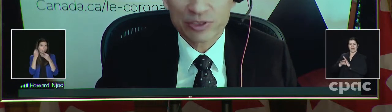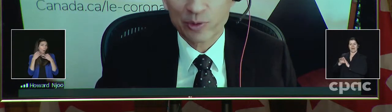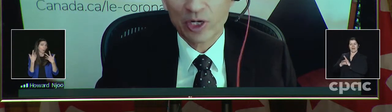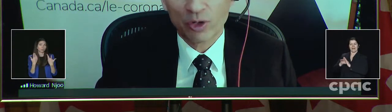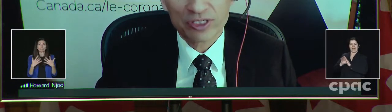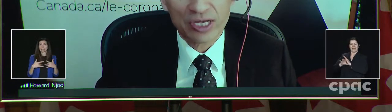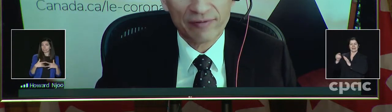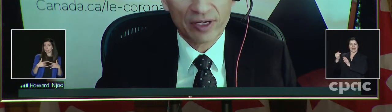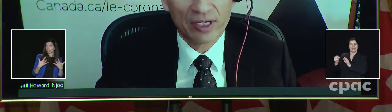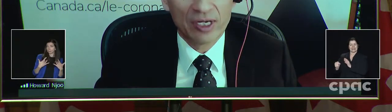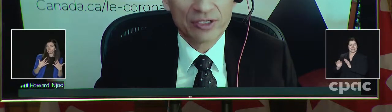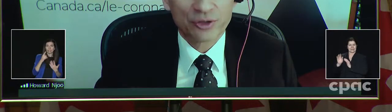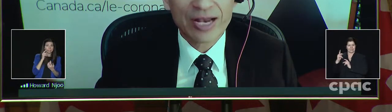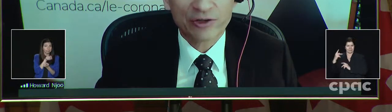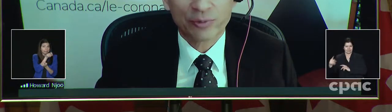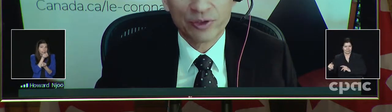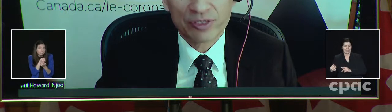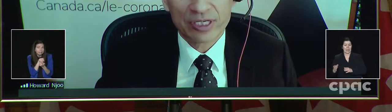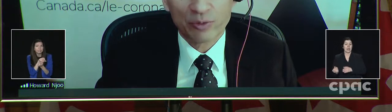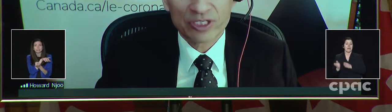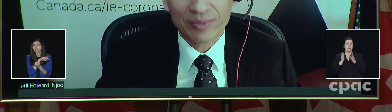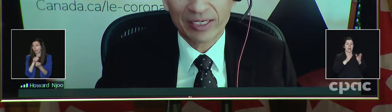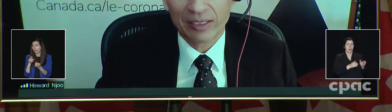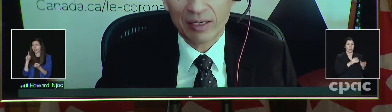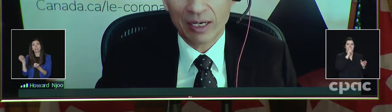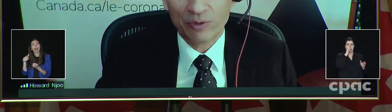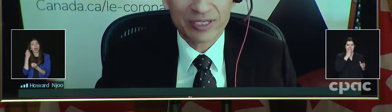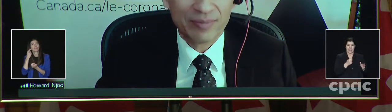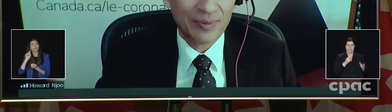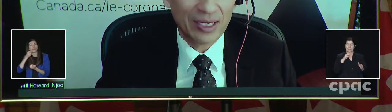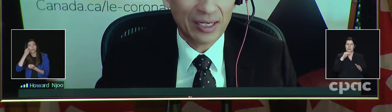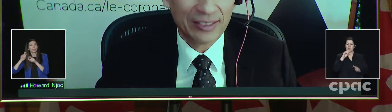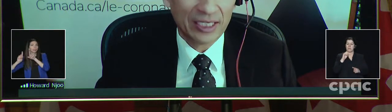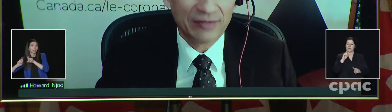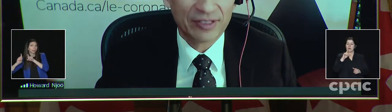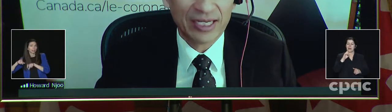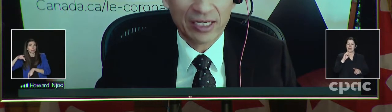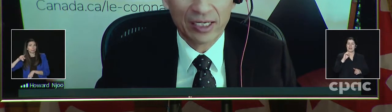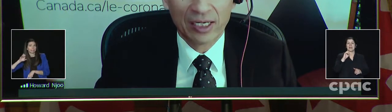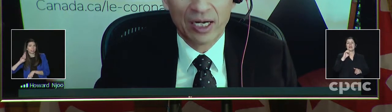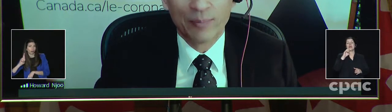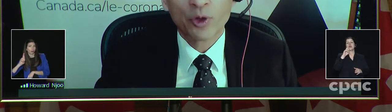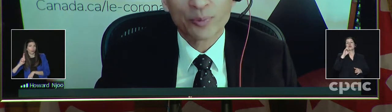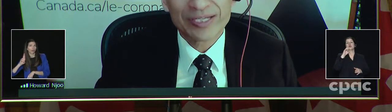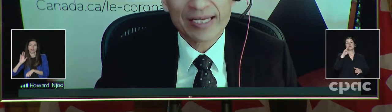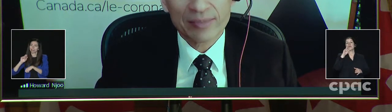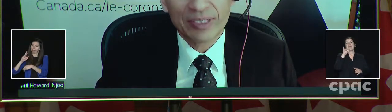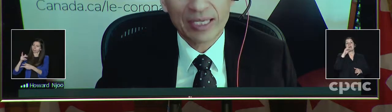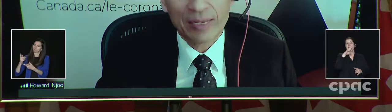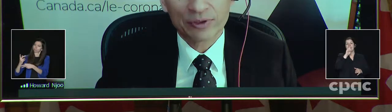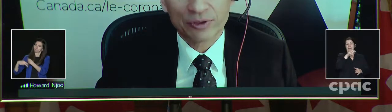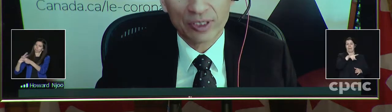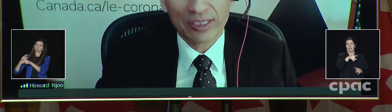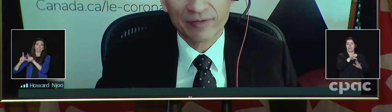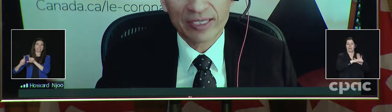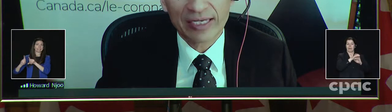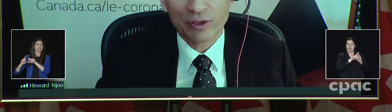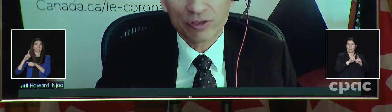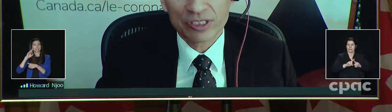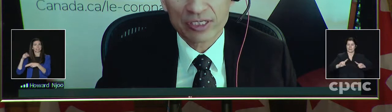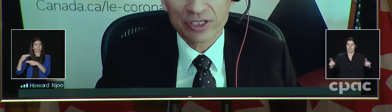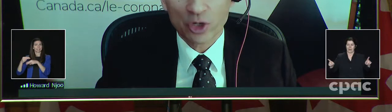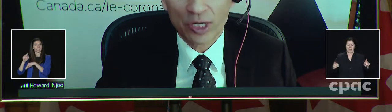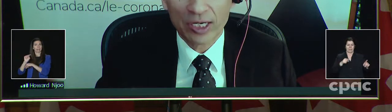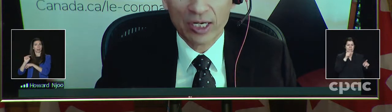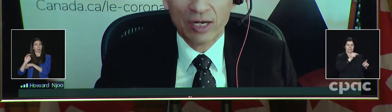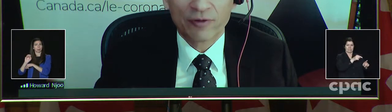tests, which we know also have certain attributes which make it, I would say, maybe at the end of the day, more precise in being able to give a